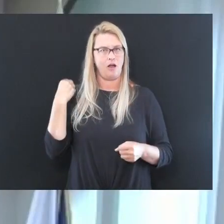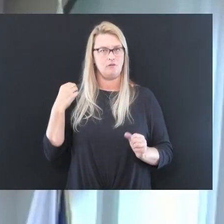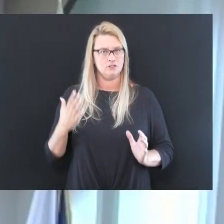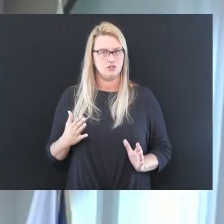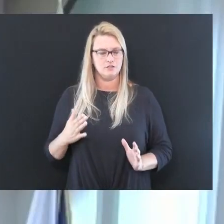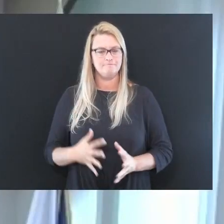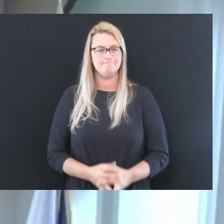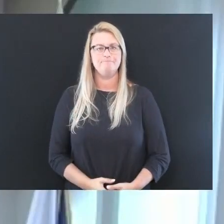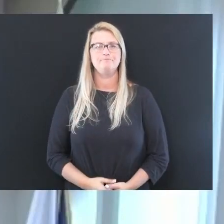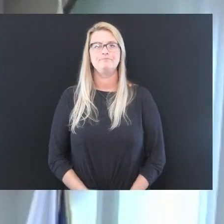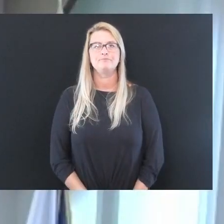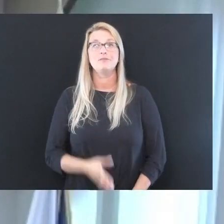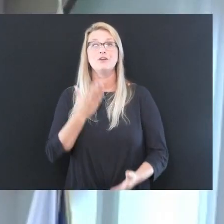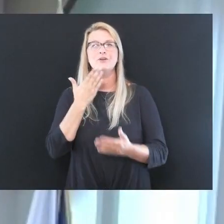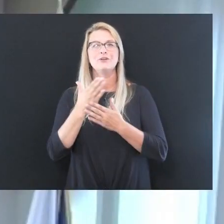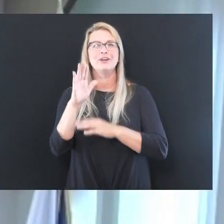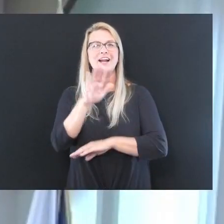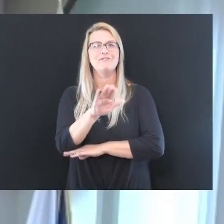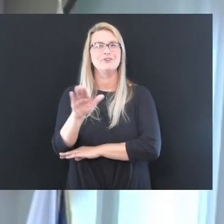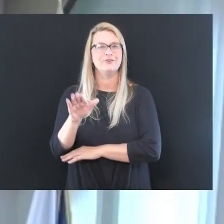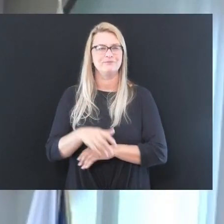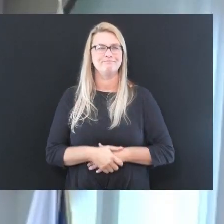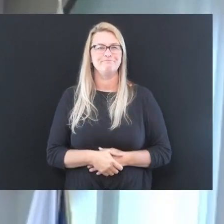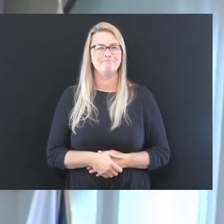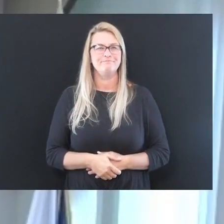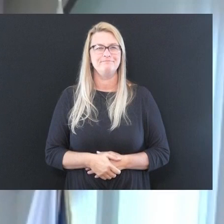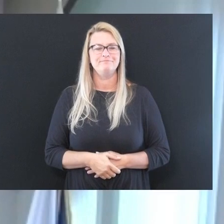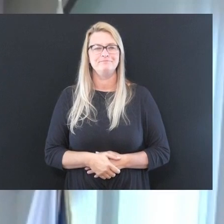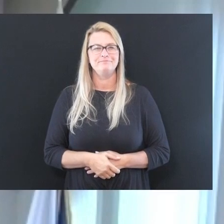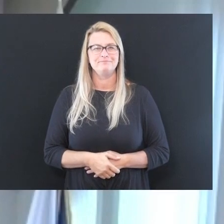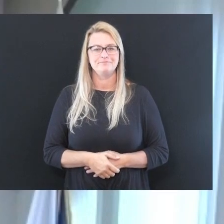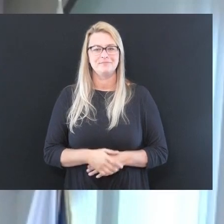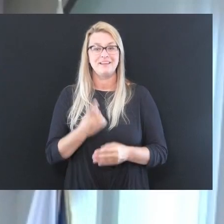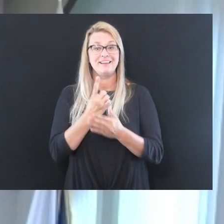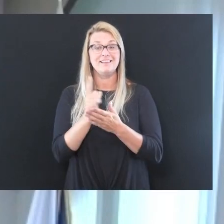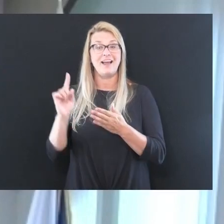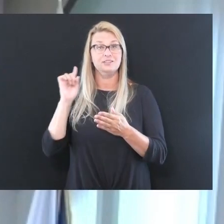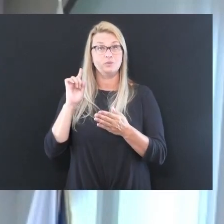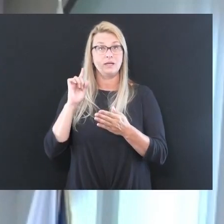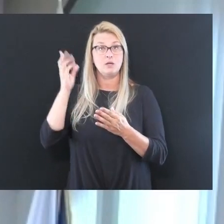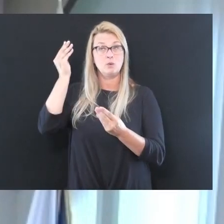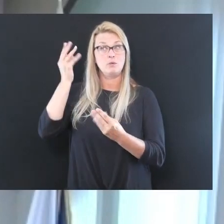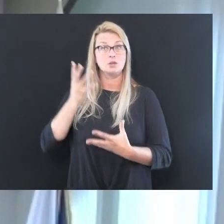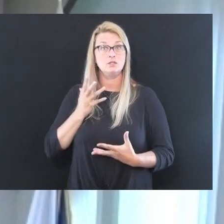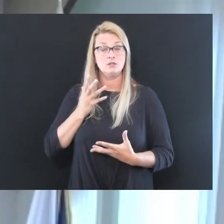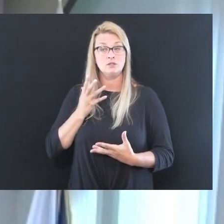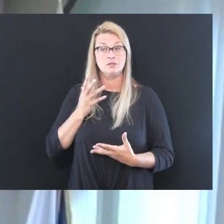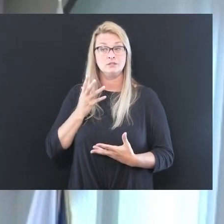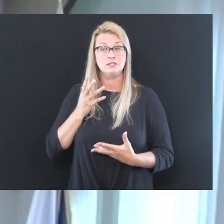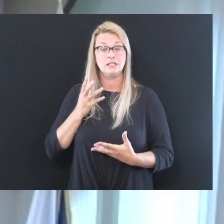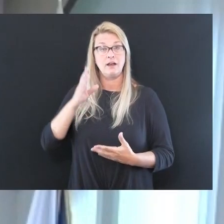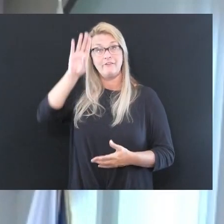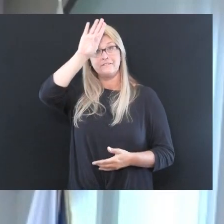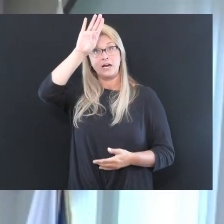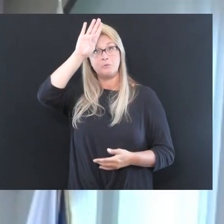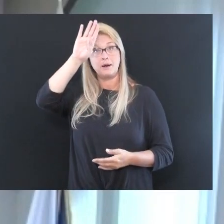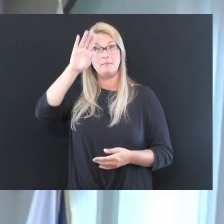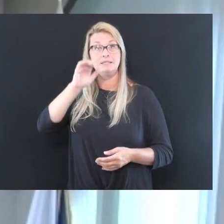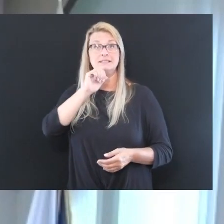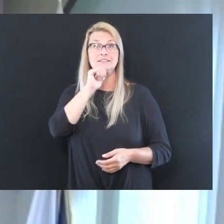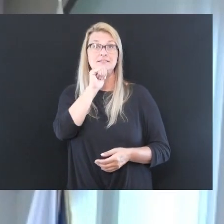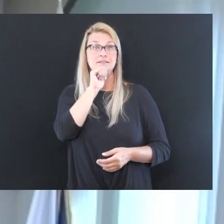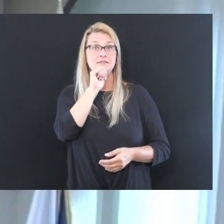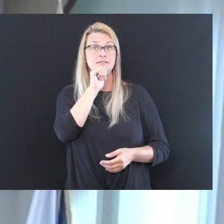Good afternoon, everyone. One quick update. Last week, we became aware of some fire departments in the state who were not